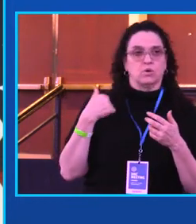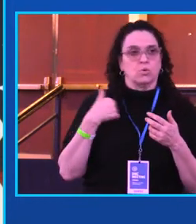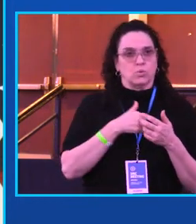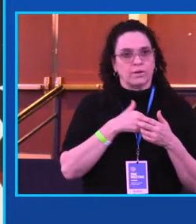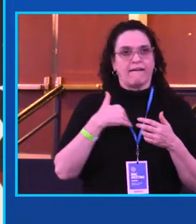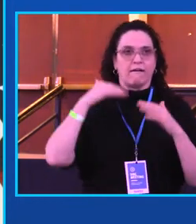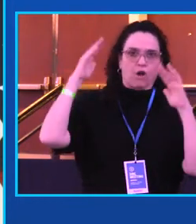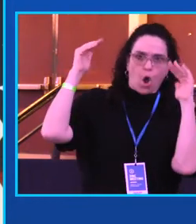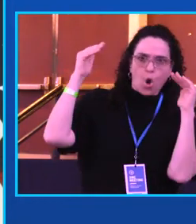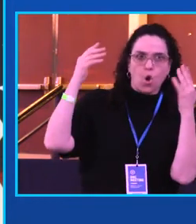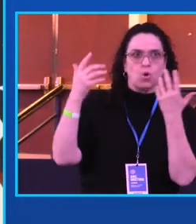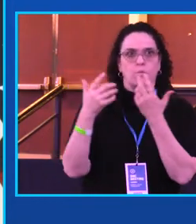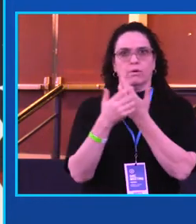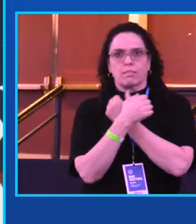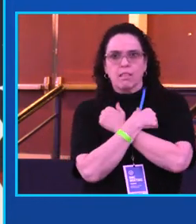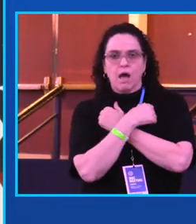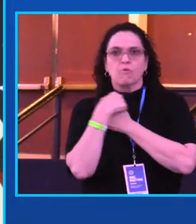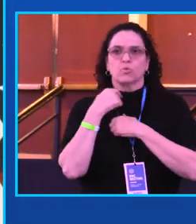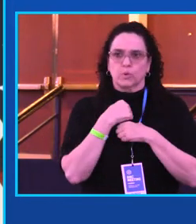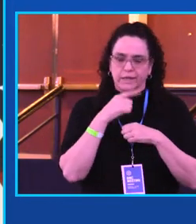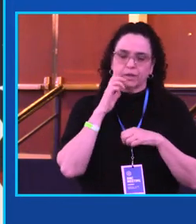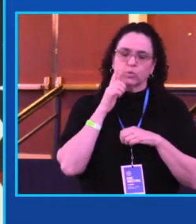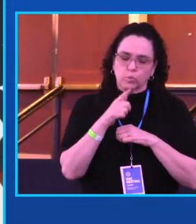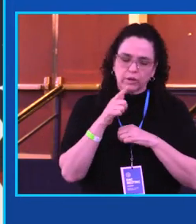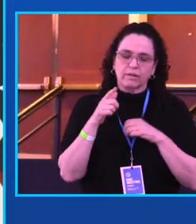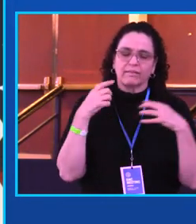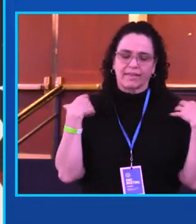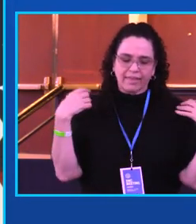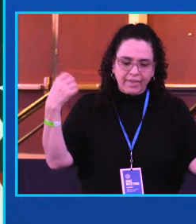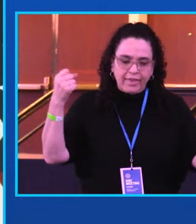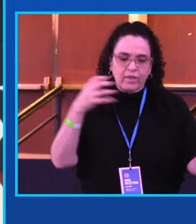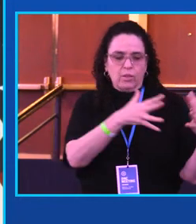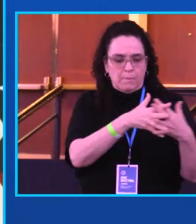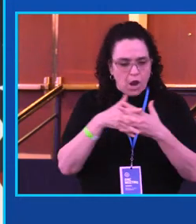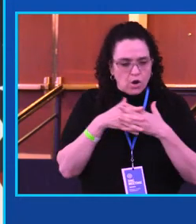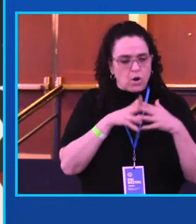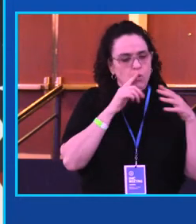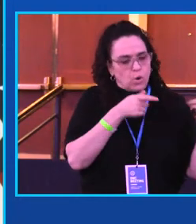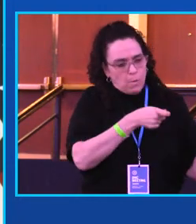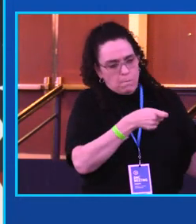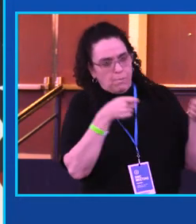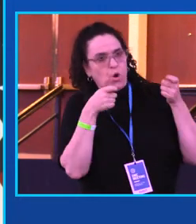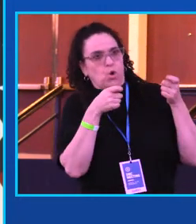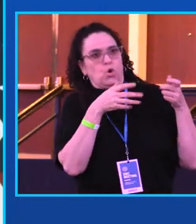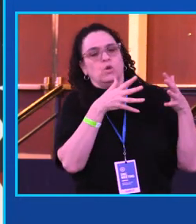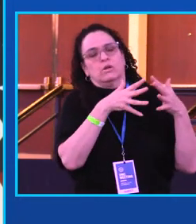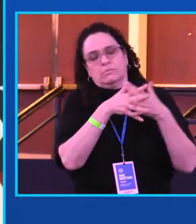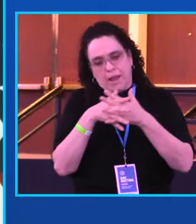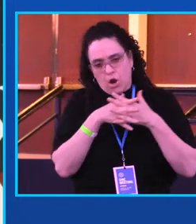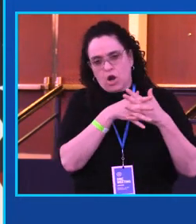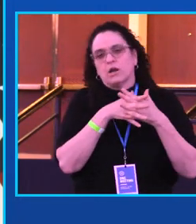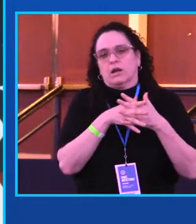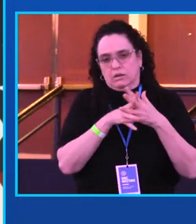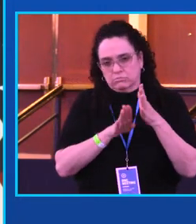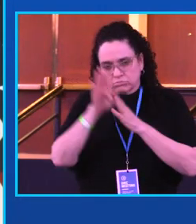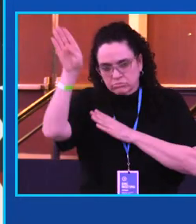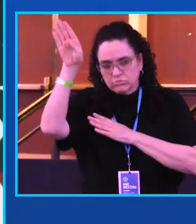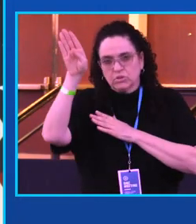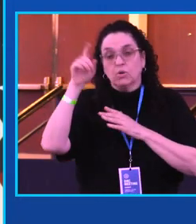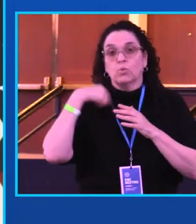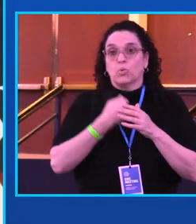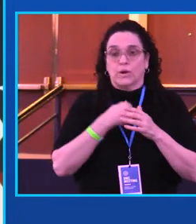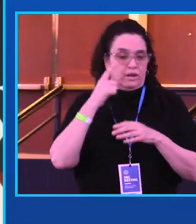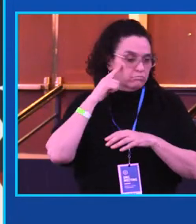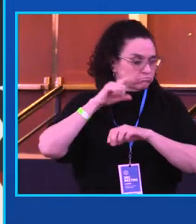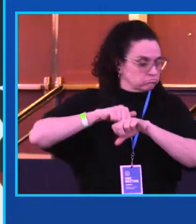to heal America, to pull a nation forward. And we are here highly resolved